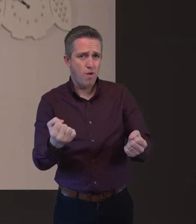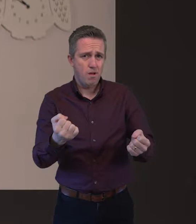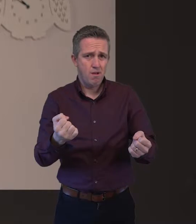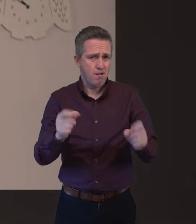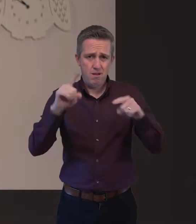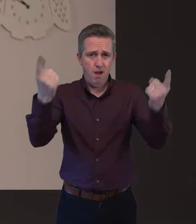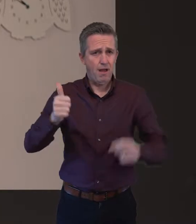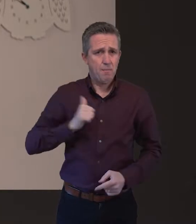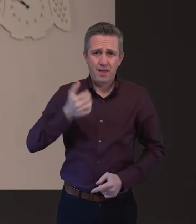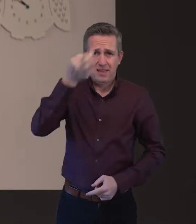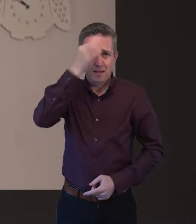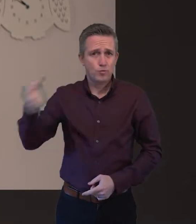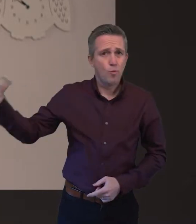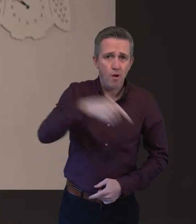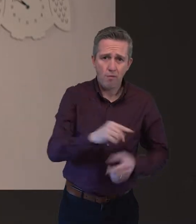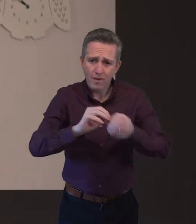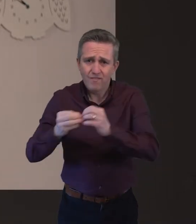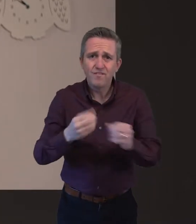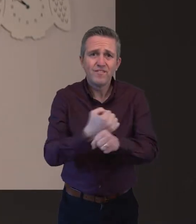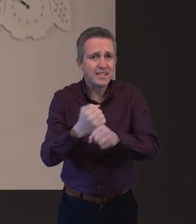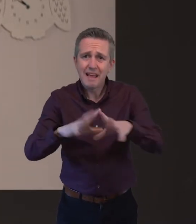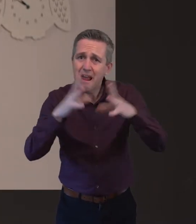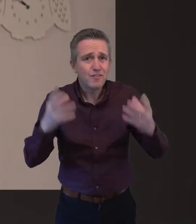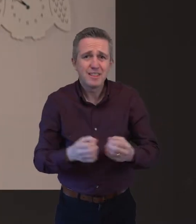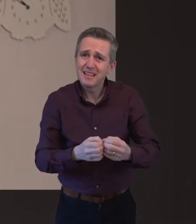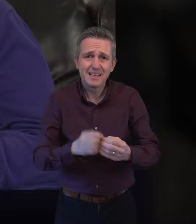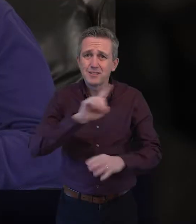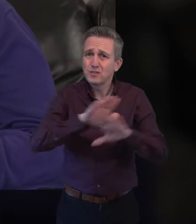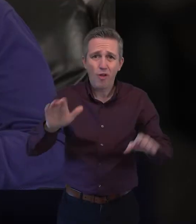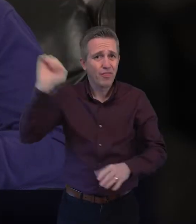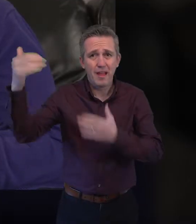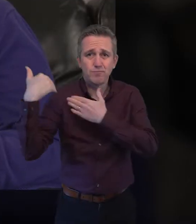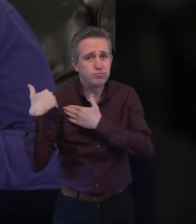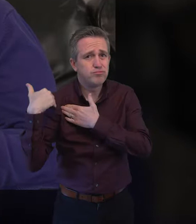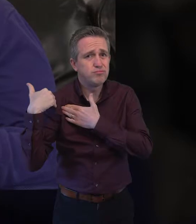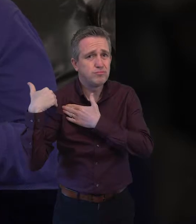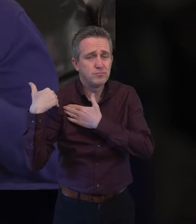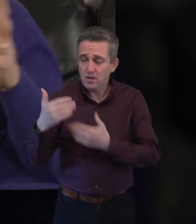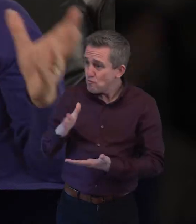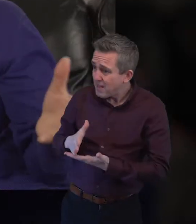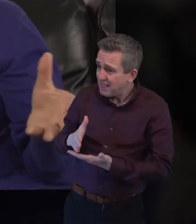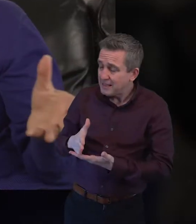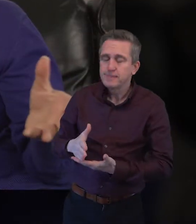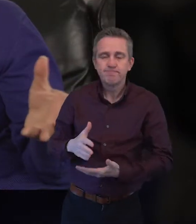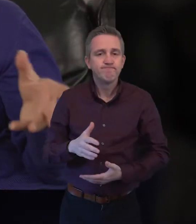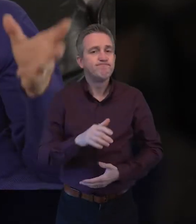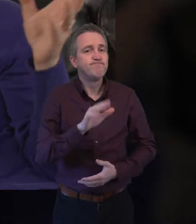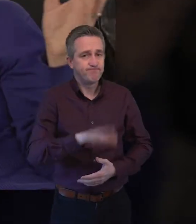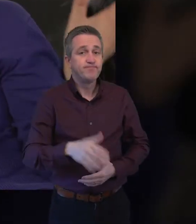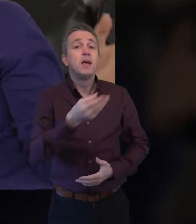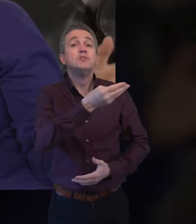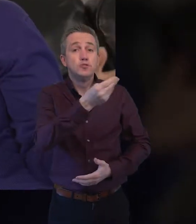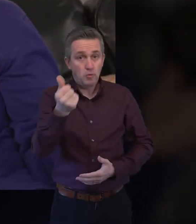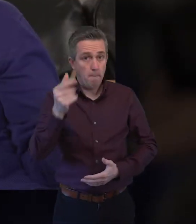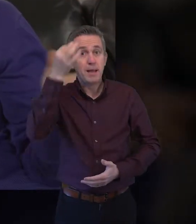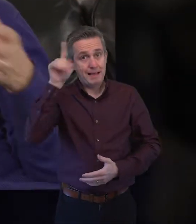come out every time you break something. Really? You sure? Of course I'm sure. There's certain responsibilities and repairs that are